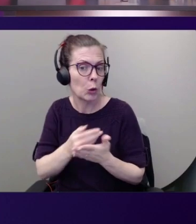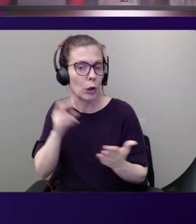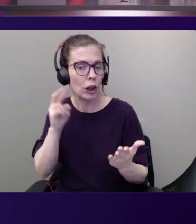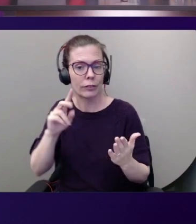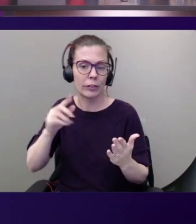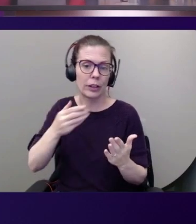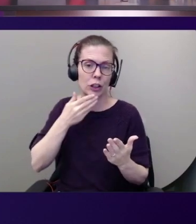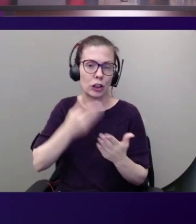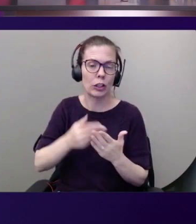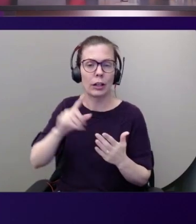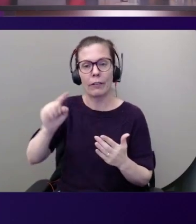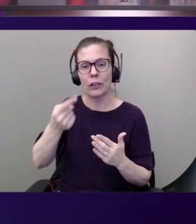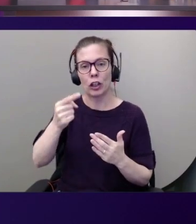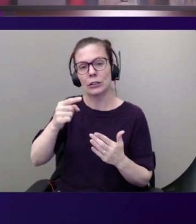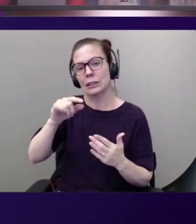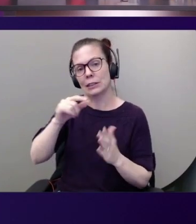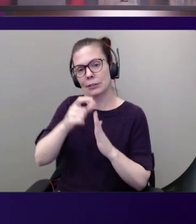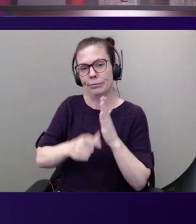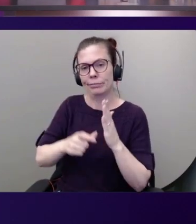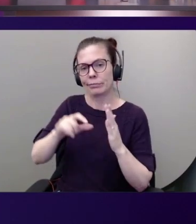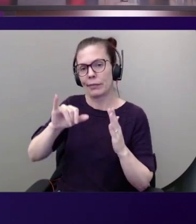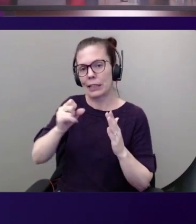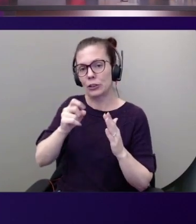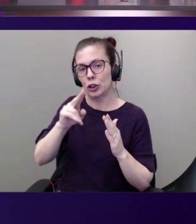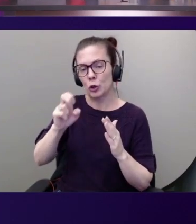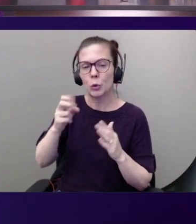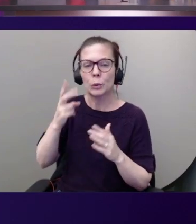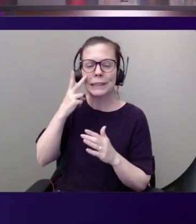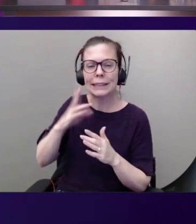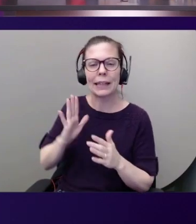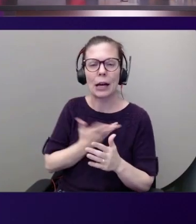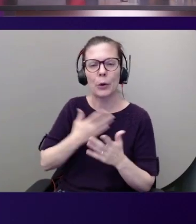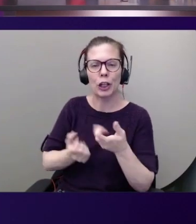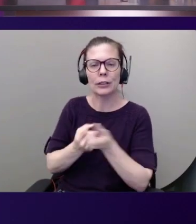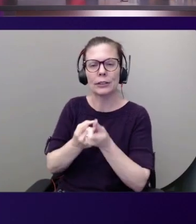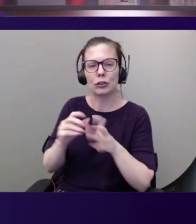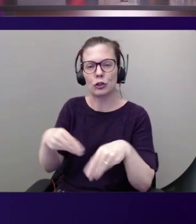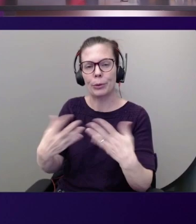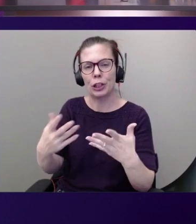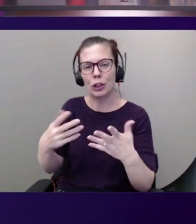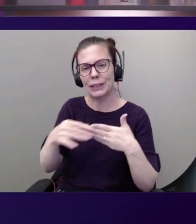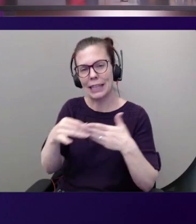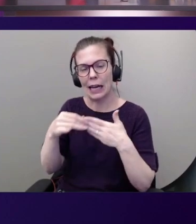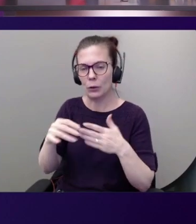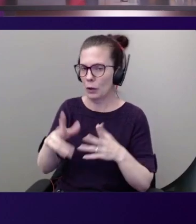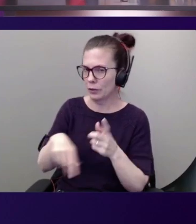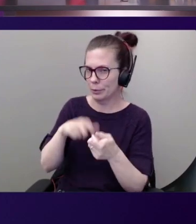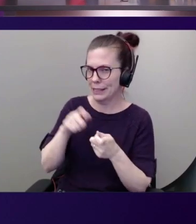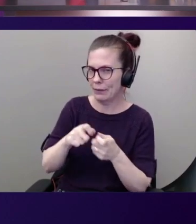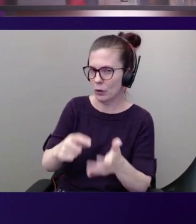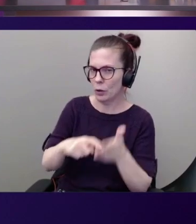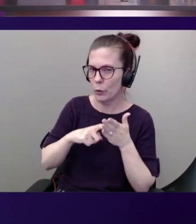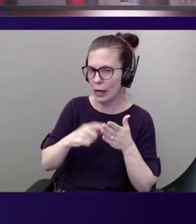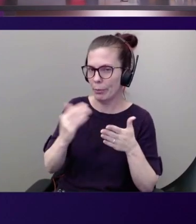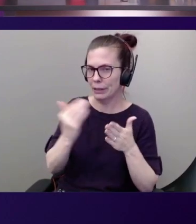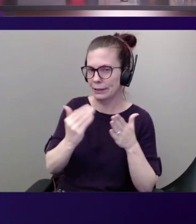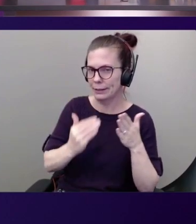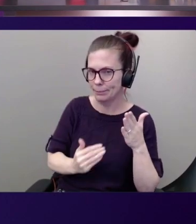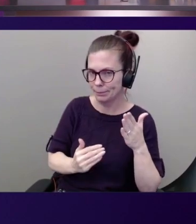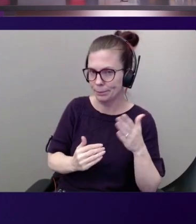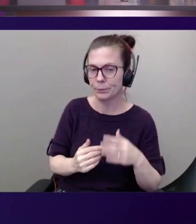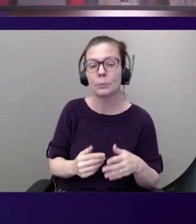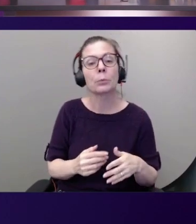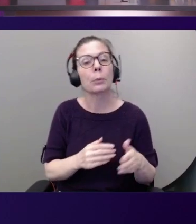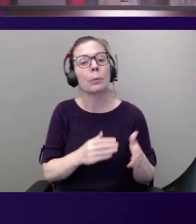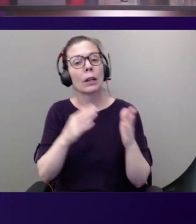make sure you read our contributing guide. We have some pretty specific requirements listed in there. And then